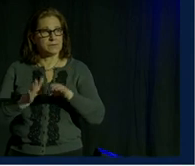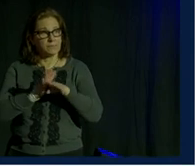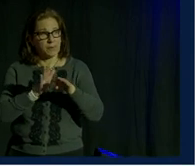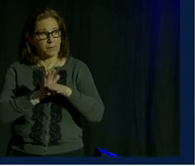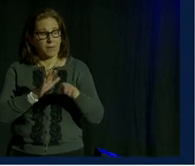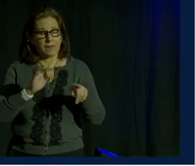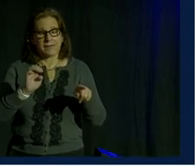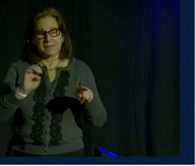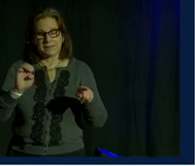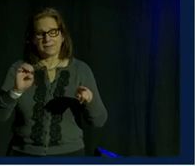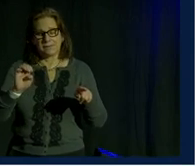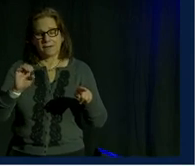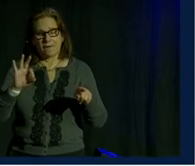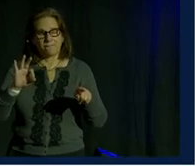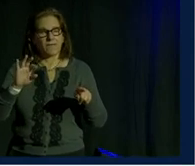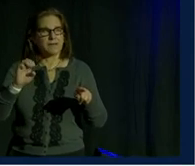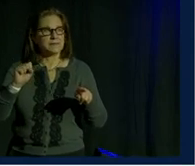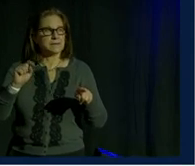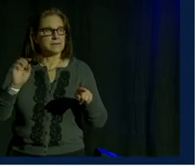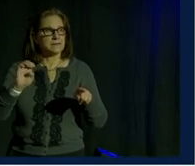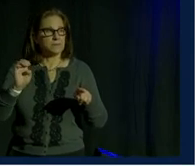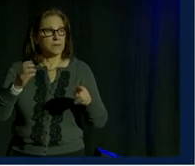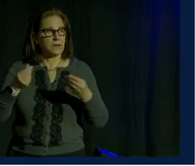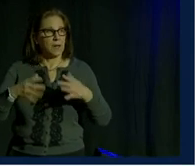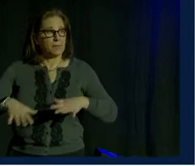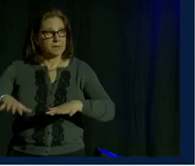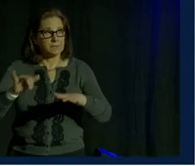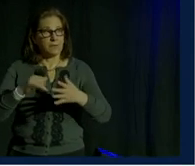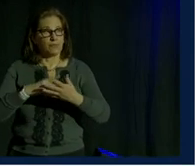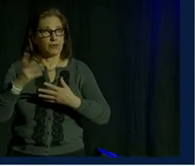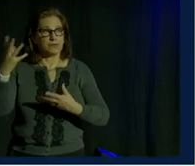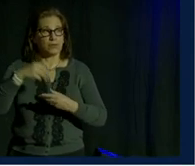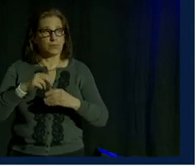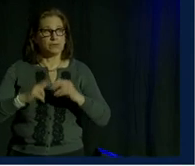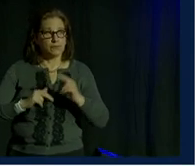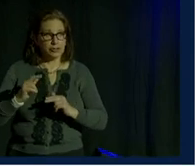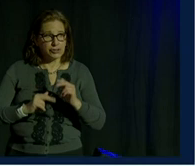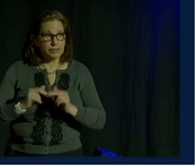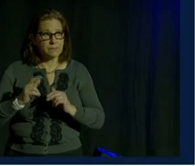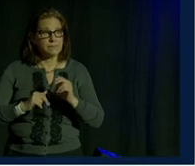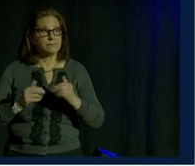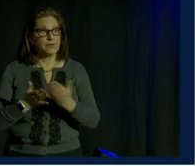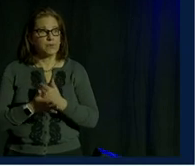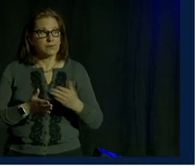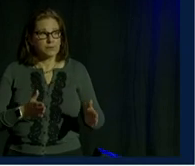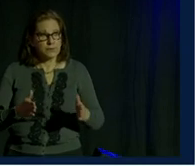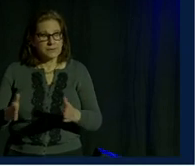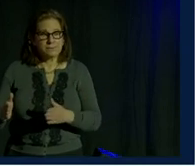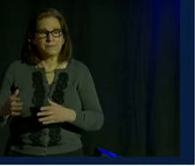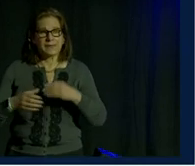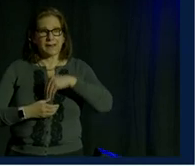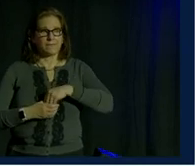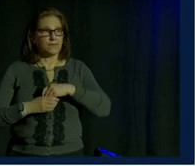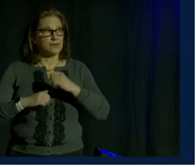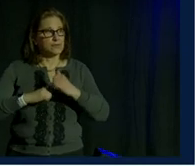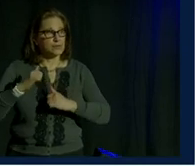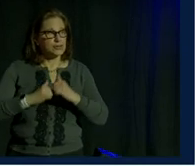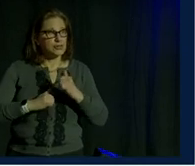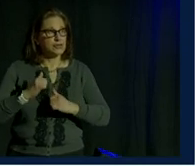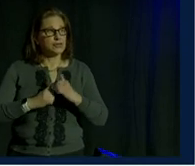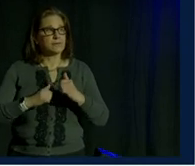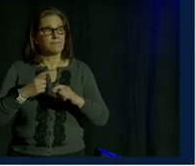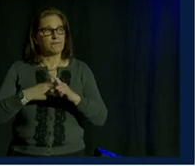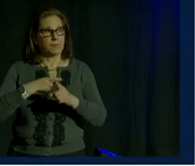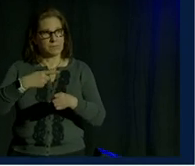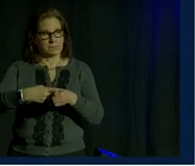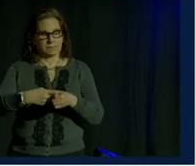St. Elizabeth's East Campus. The project includes construction of a new roadway and related infrastructure for the intersection